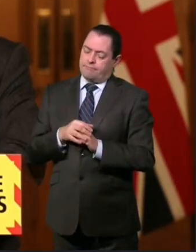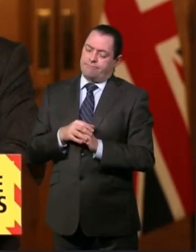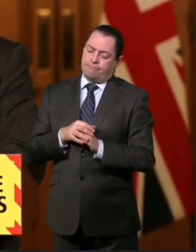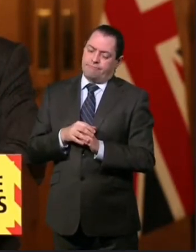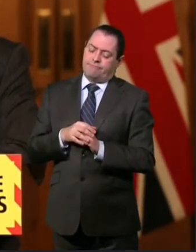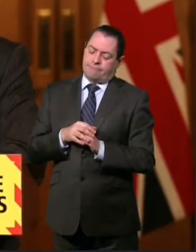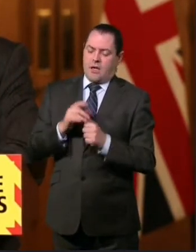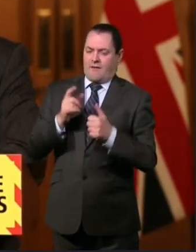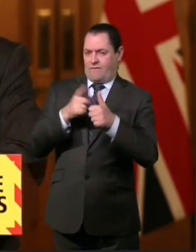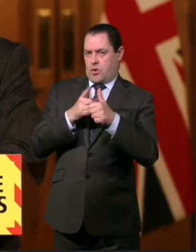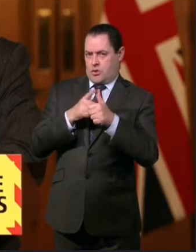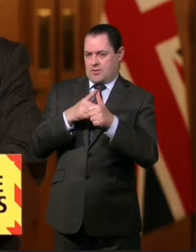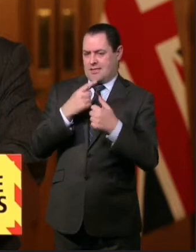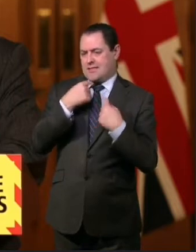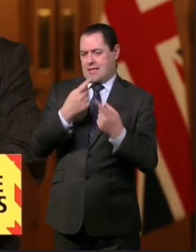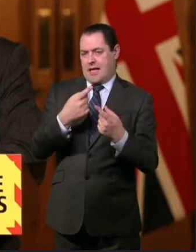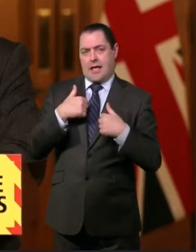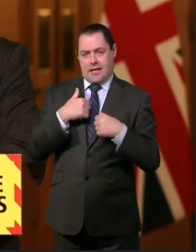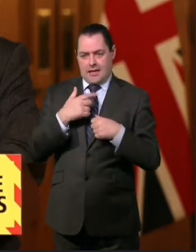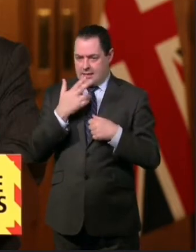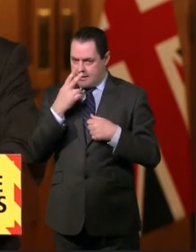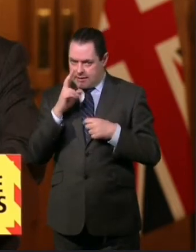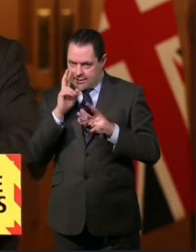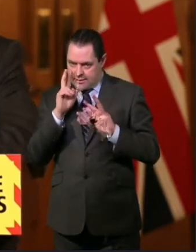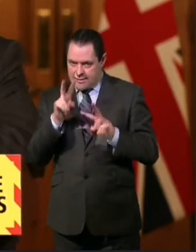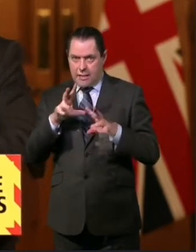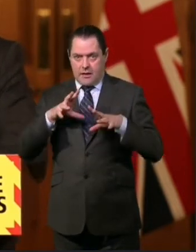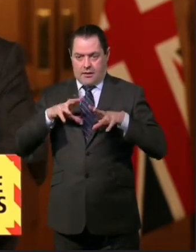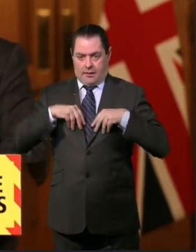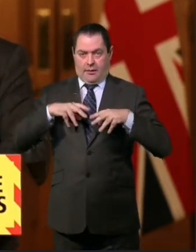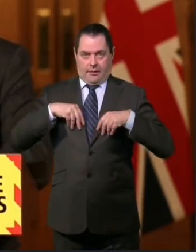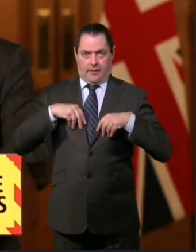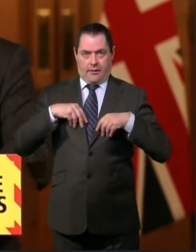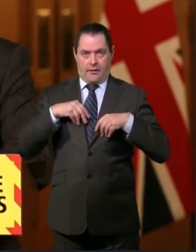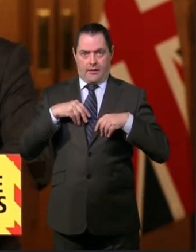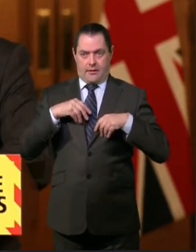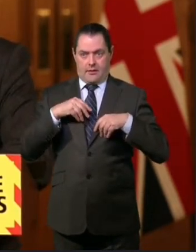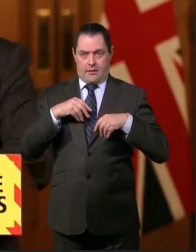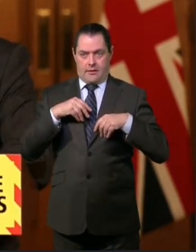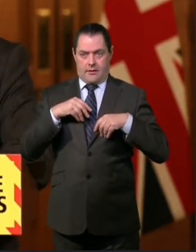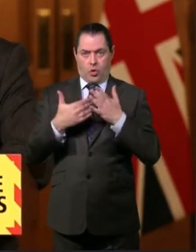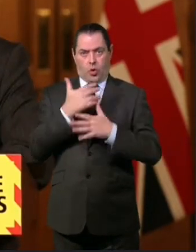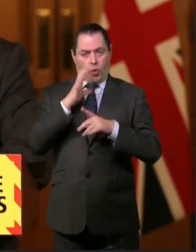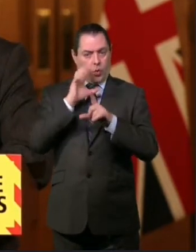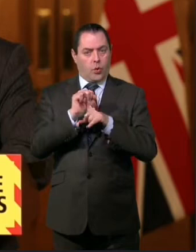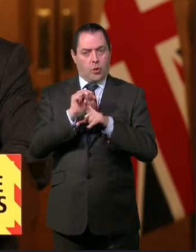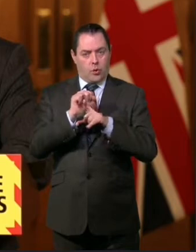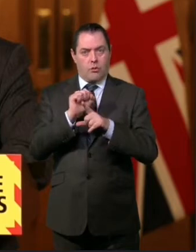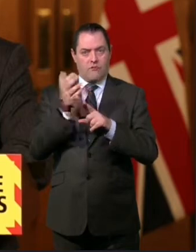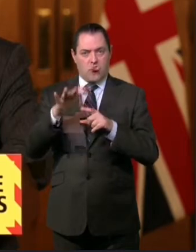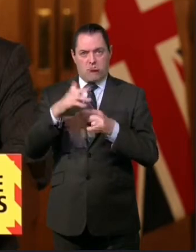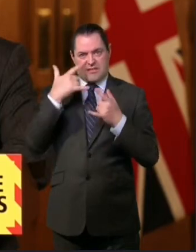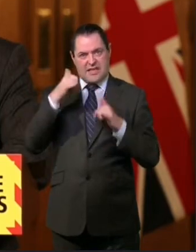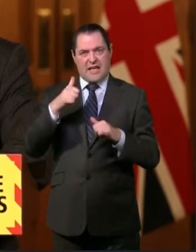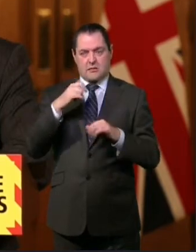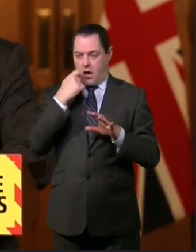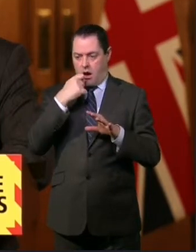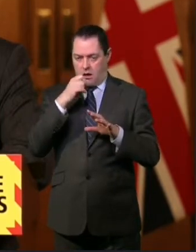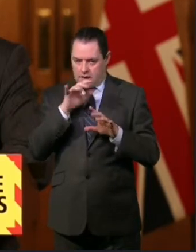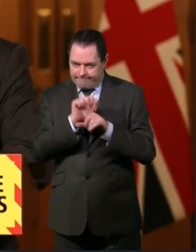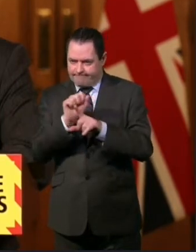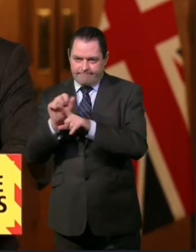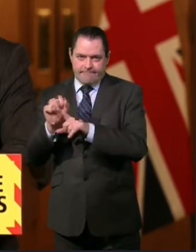sadly seen as a result of the new variant, that big surge that the country saw in